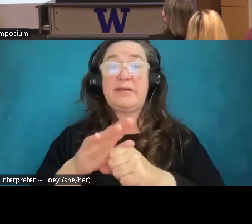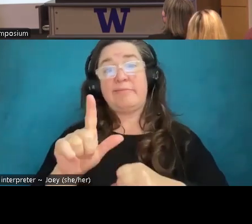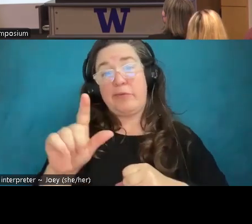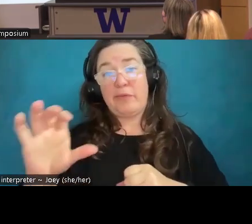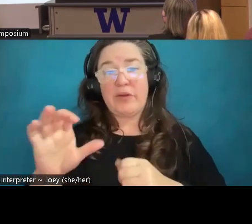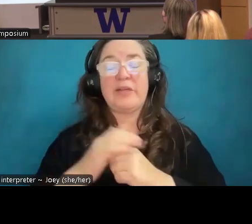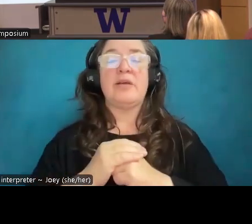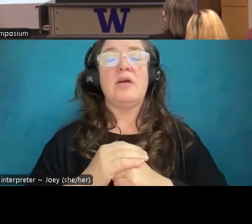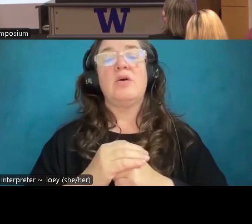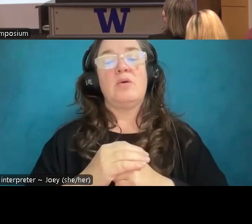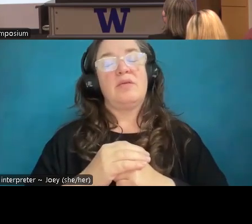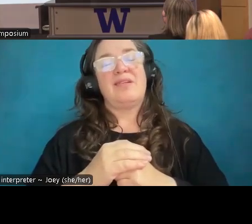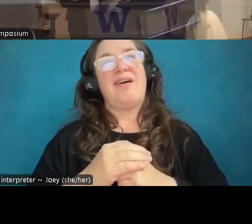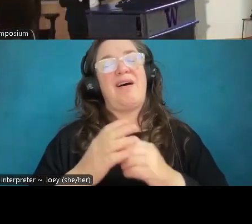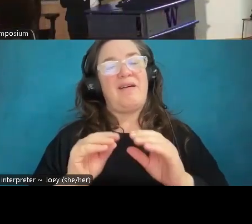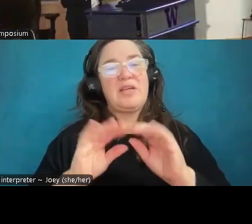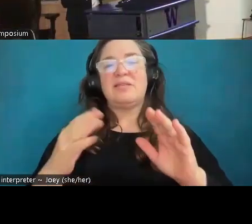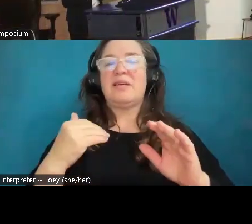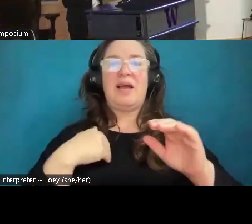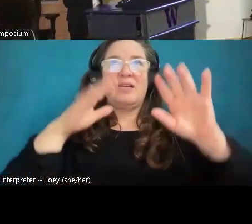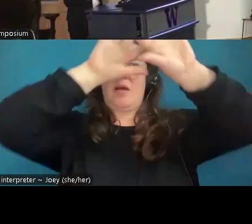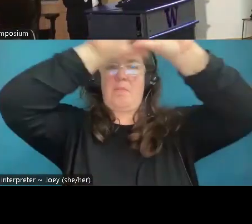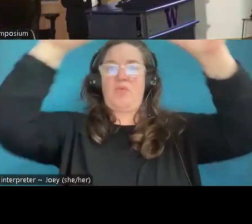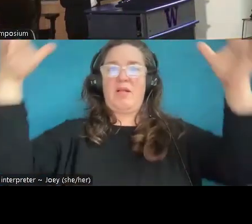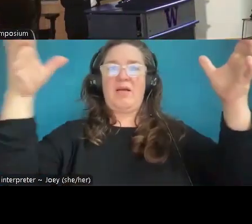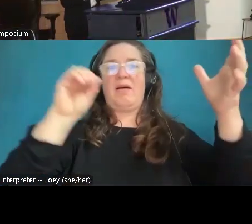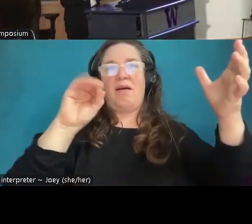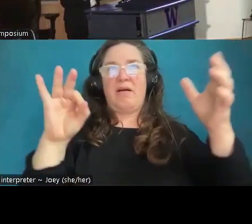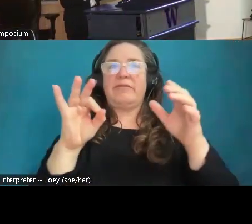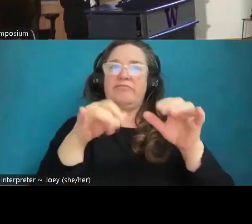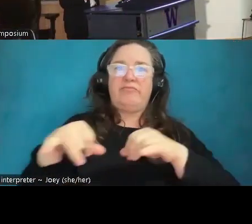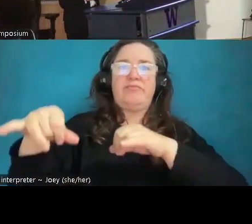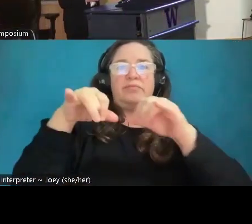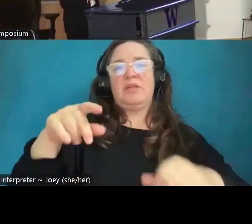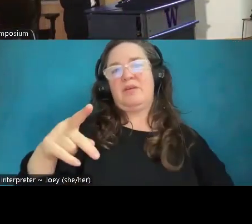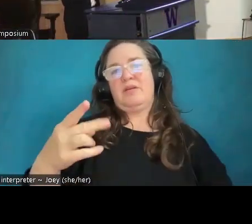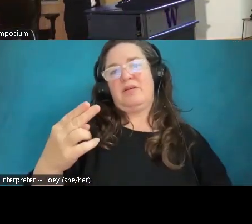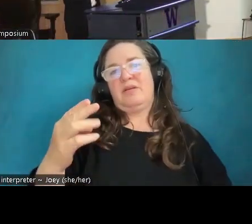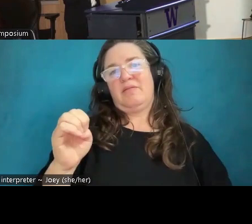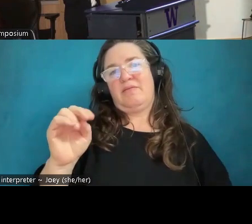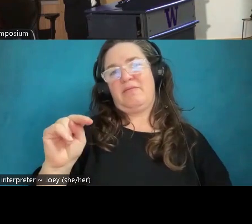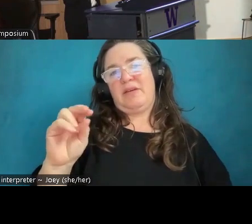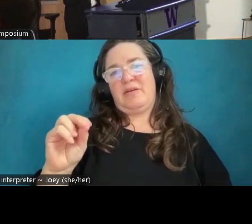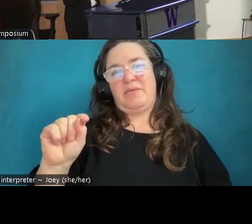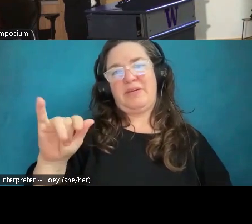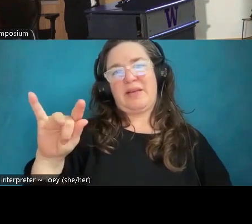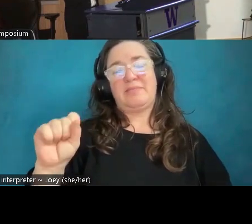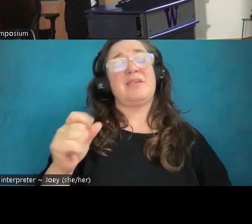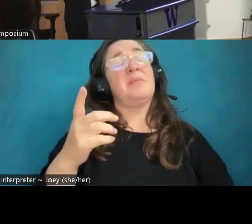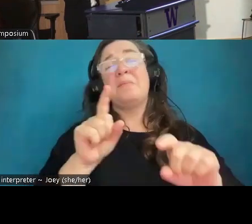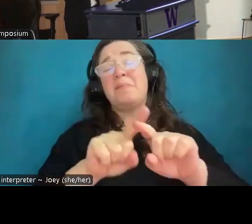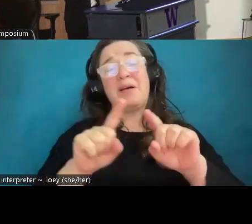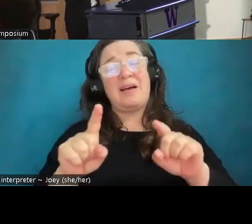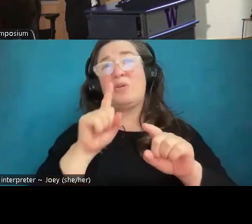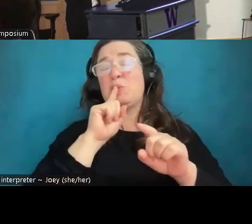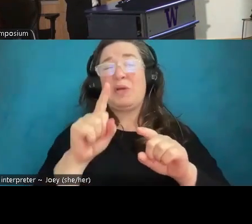has individual phenotypes. However, this is a very heterogeneous disease. You can have certain symptoms and not have others.